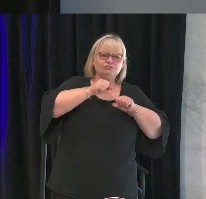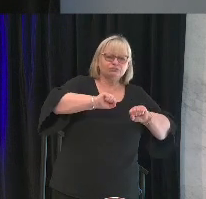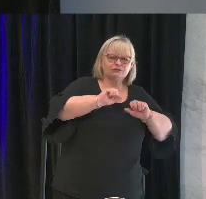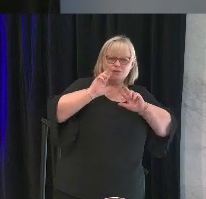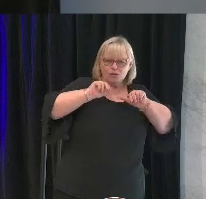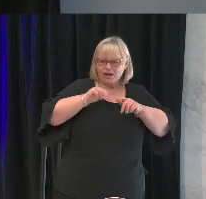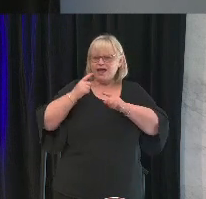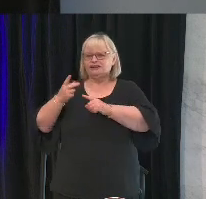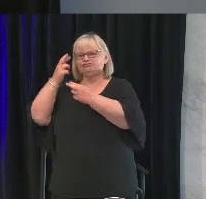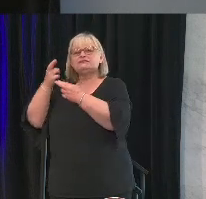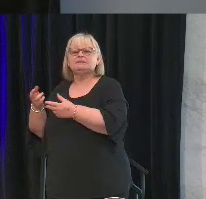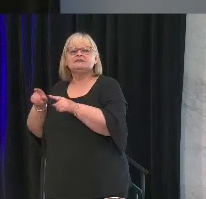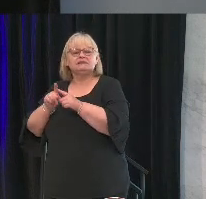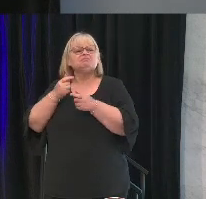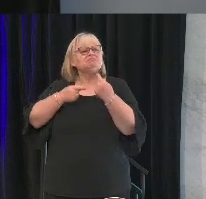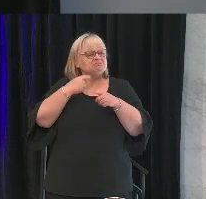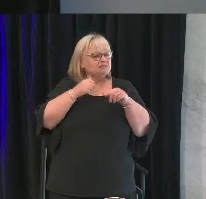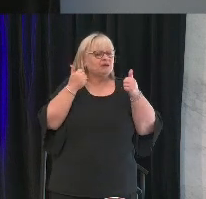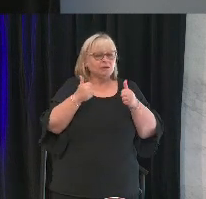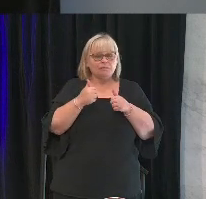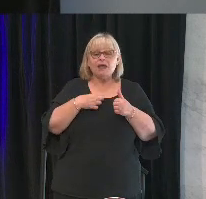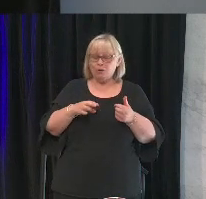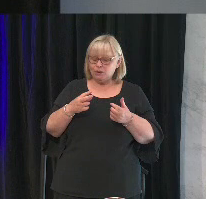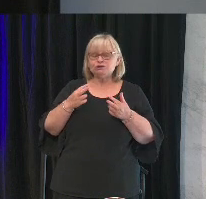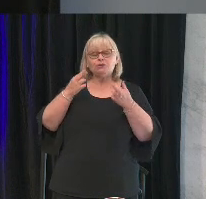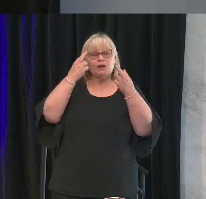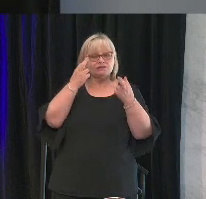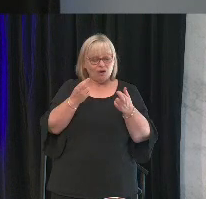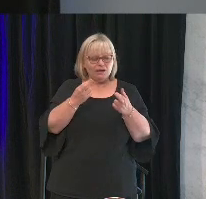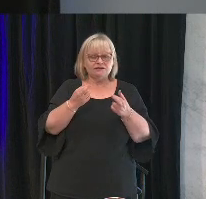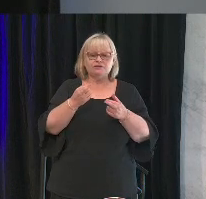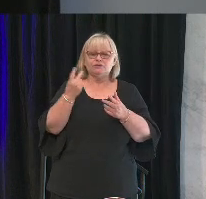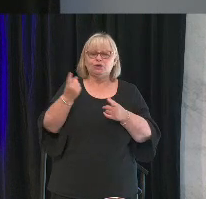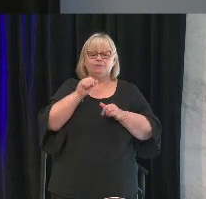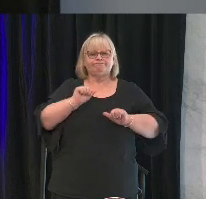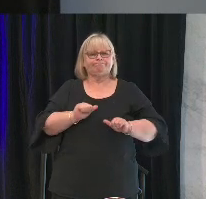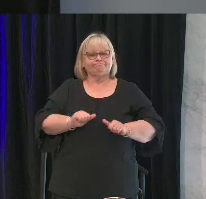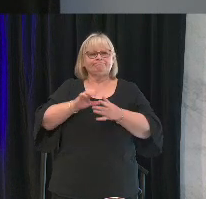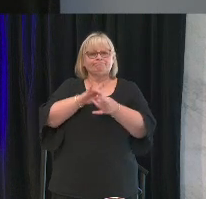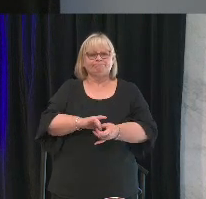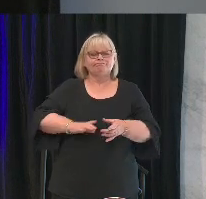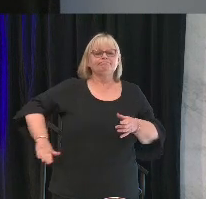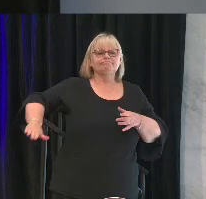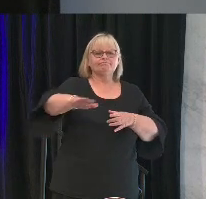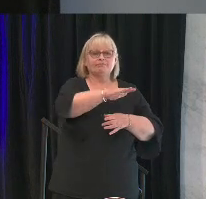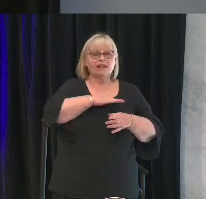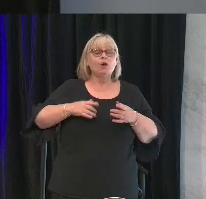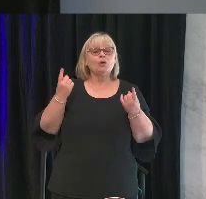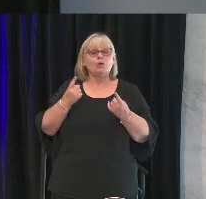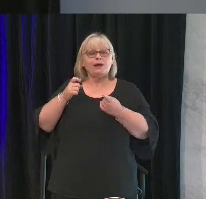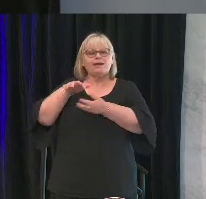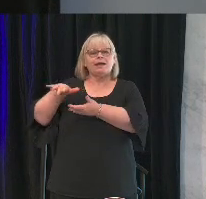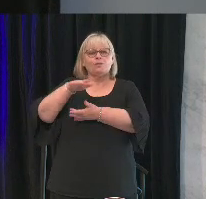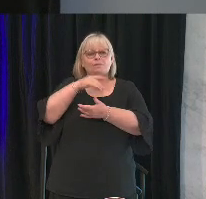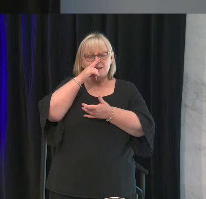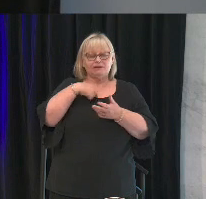respect. I would also like to acknowledge the traditional owners of the land on which we meet, the traditional lands of the Ngunnawal people, and pay